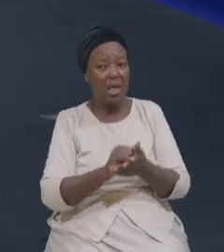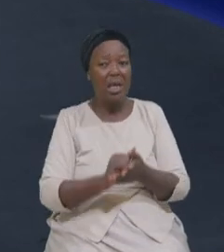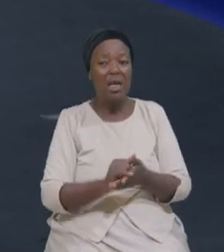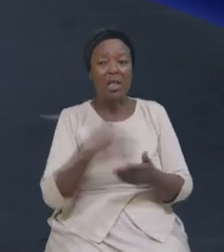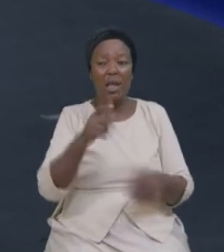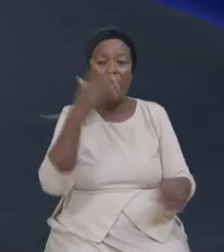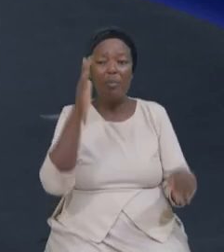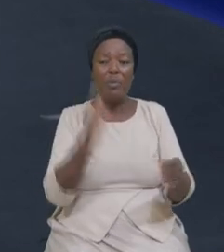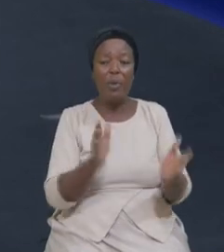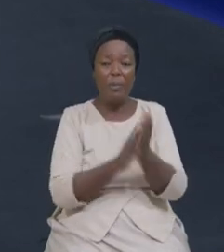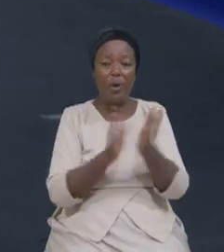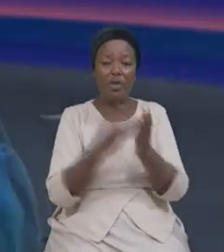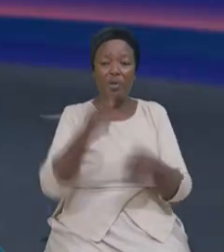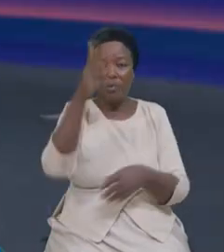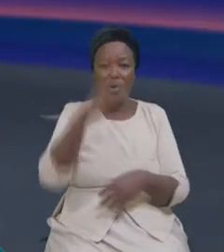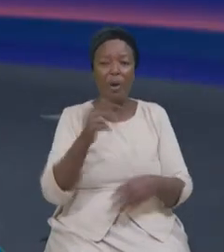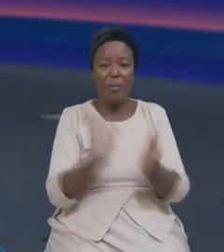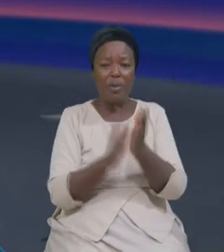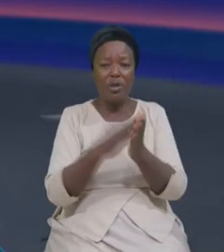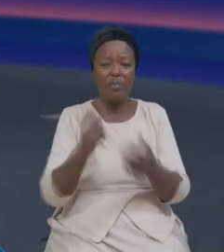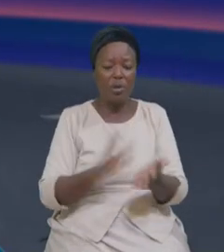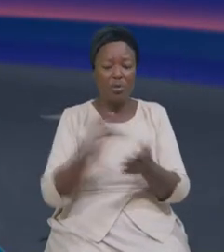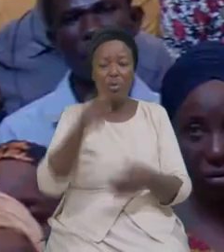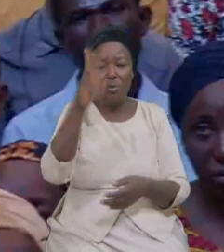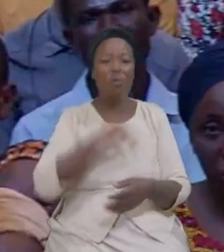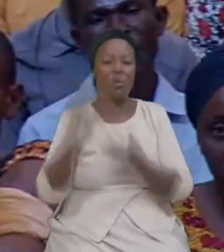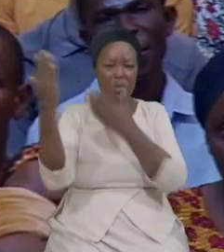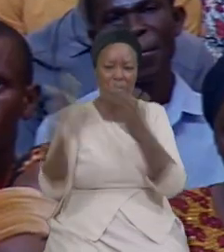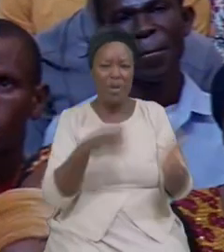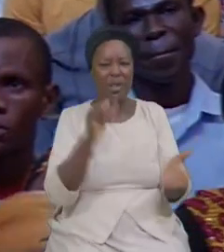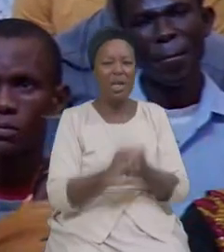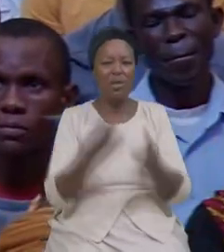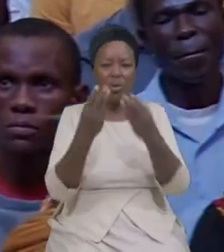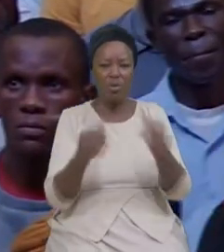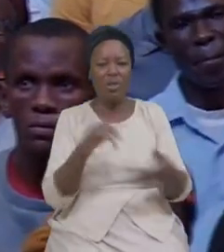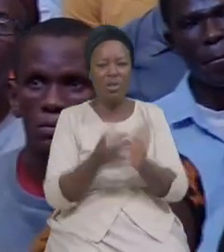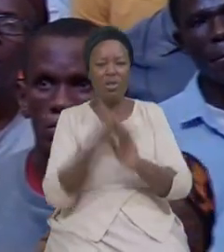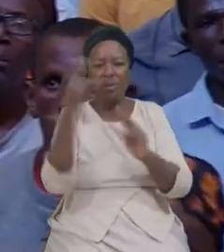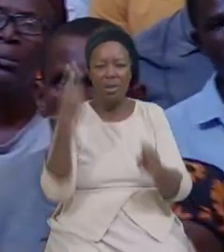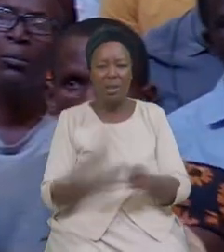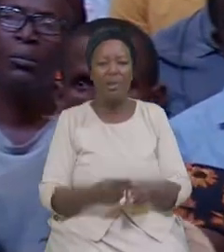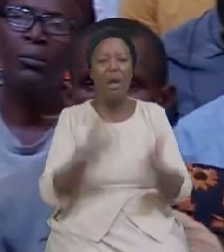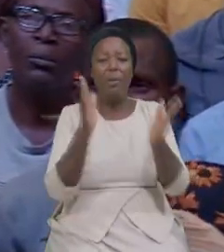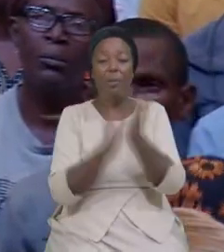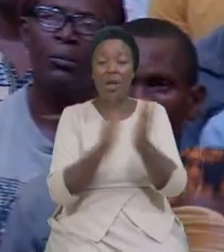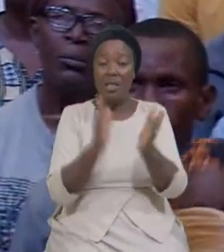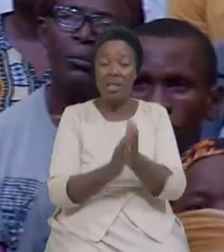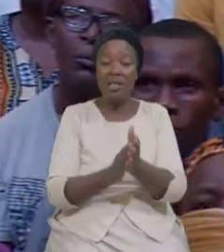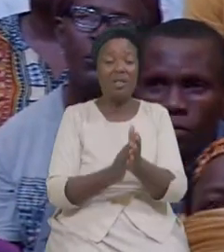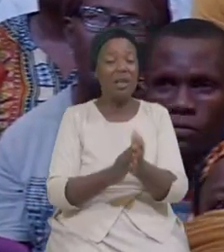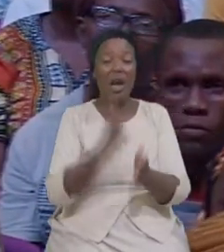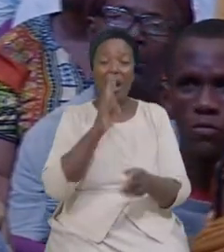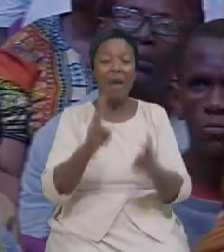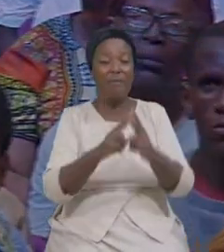praise of the glory of God, will bring the solution. But I want to tell you, Praises are powerful because